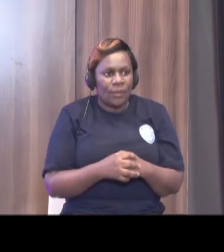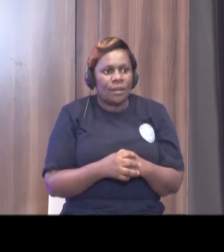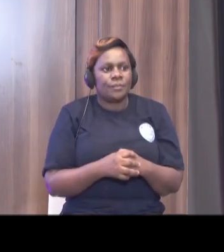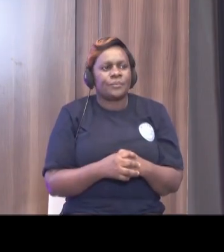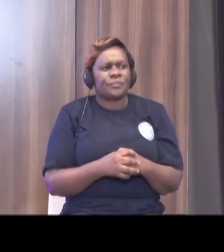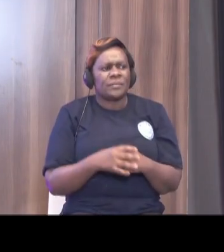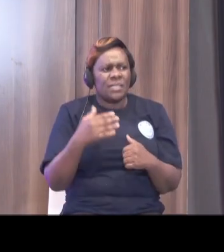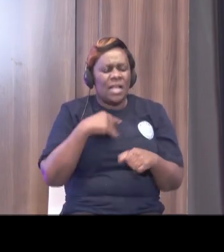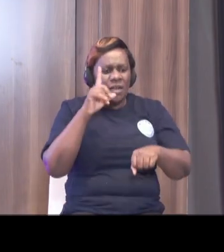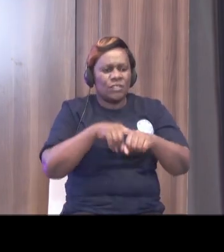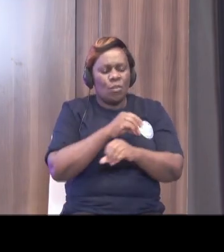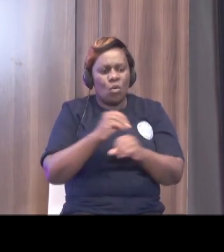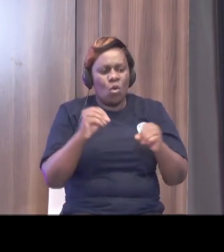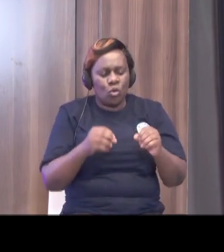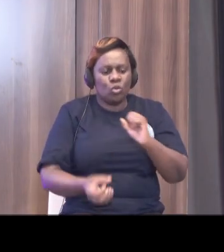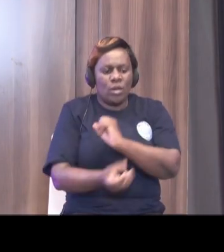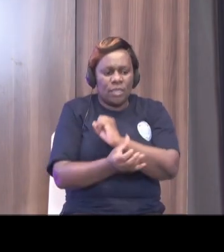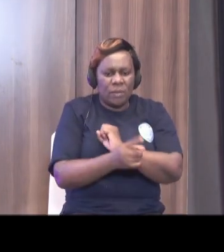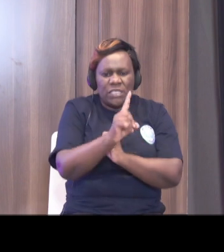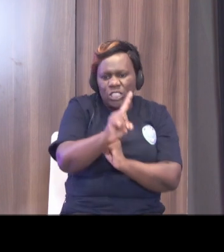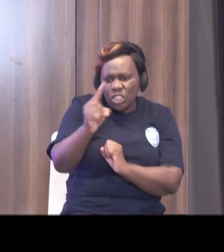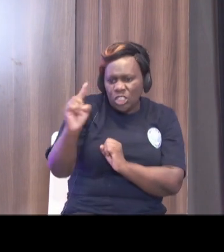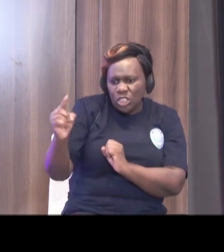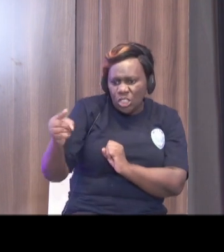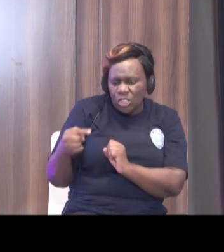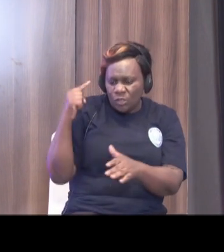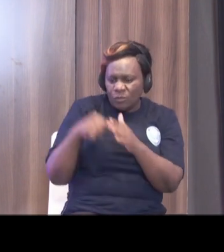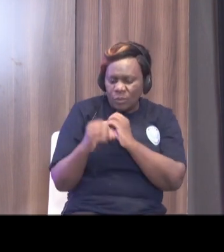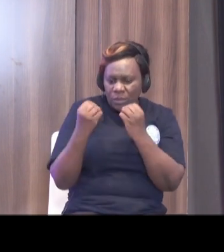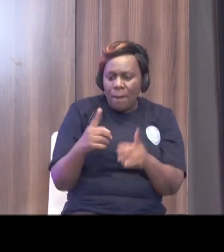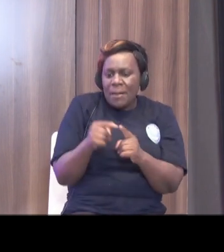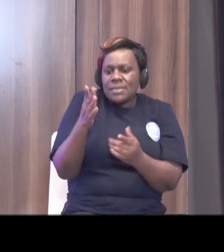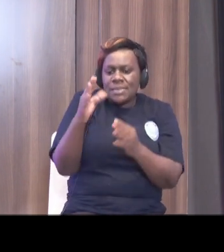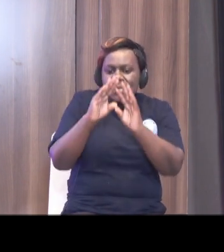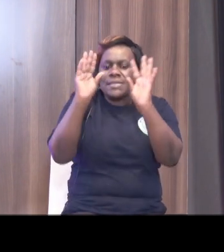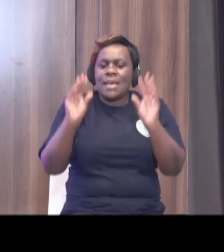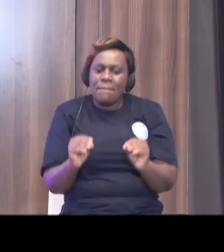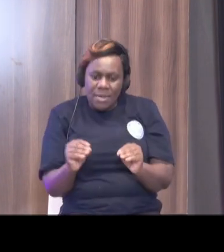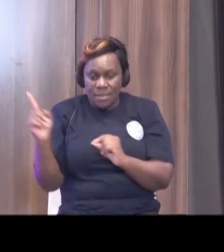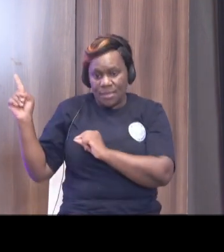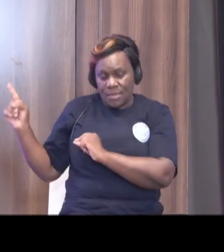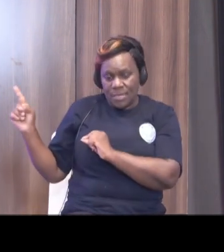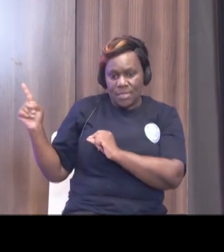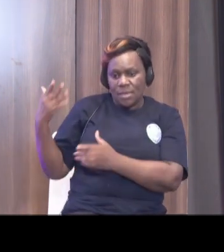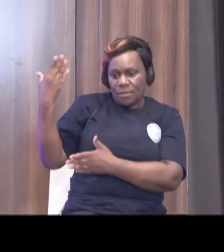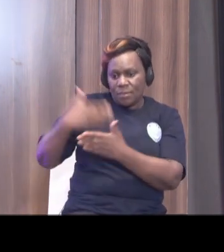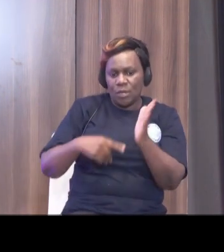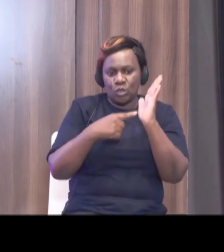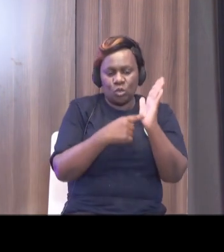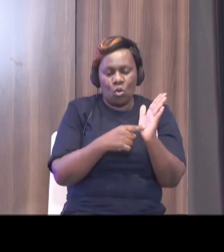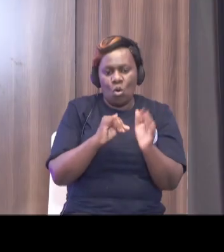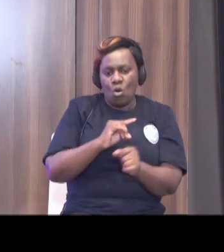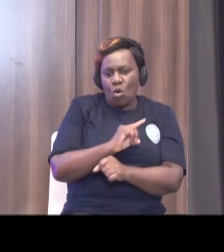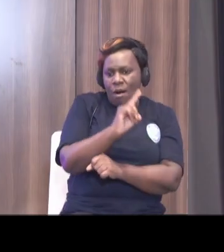And I don't have time to walk you through each of the curves in detail, but this is just a summary slide showing the curves,